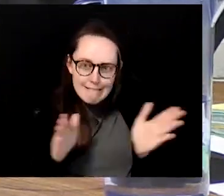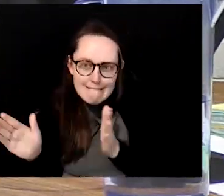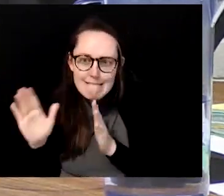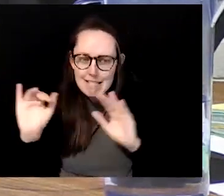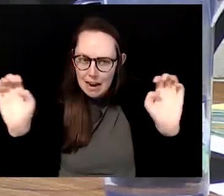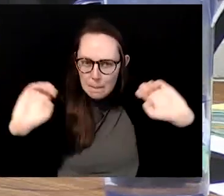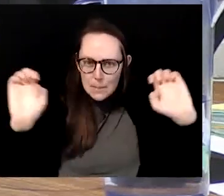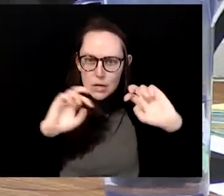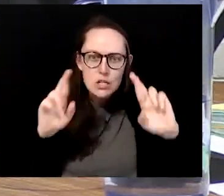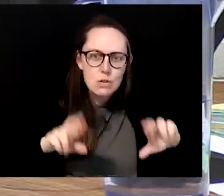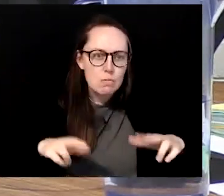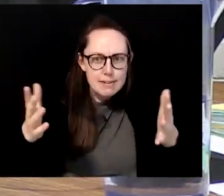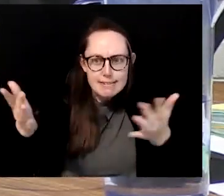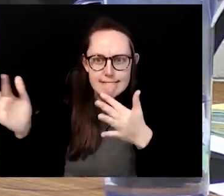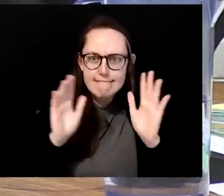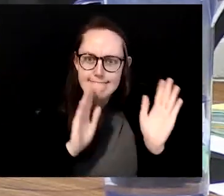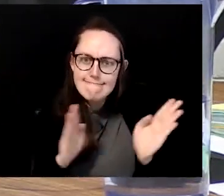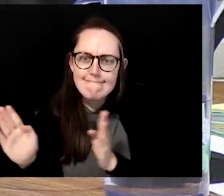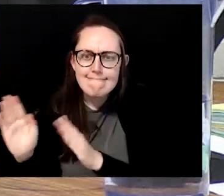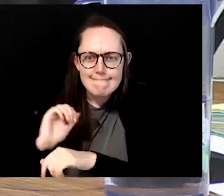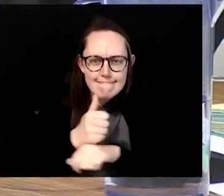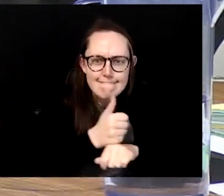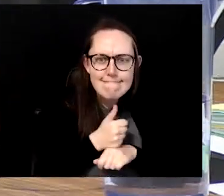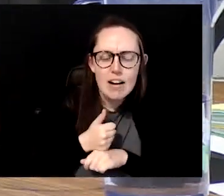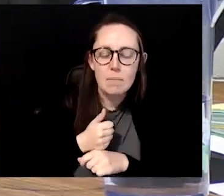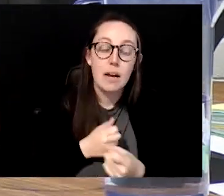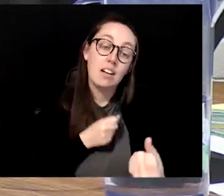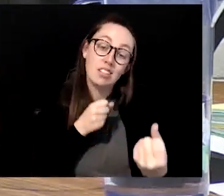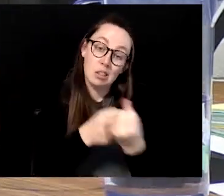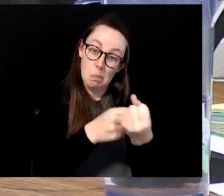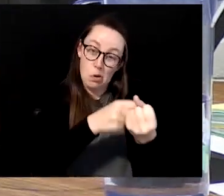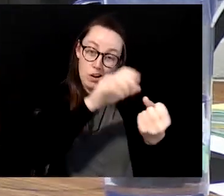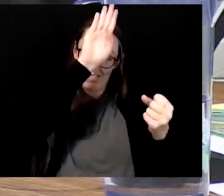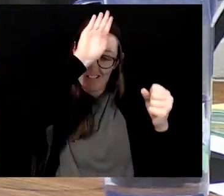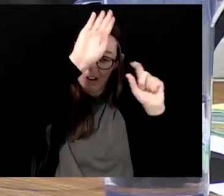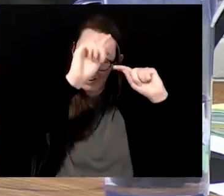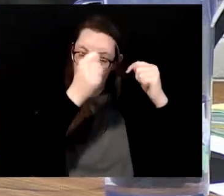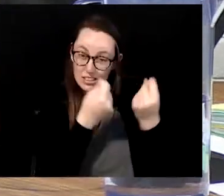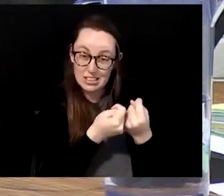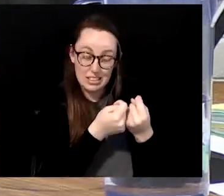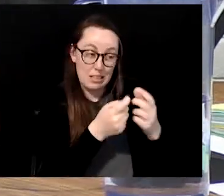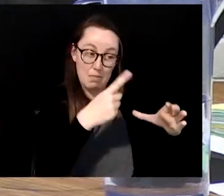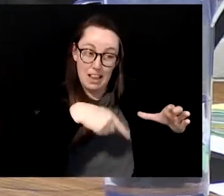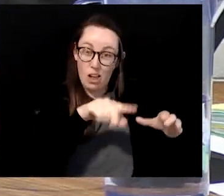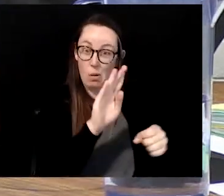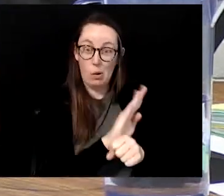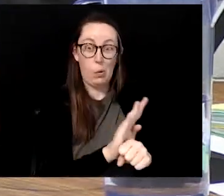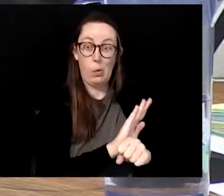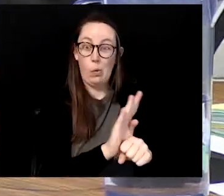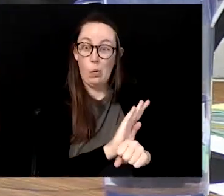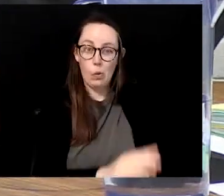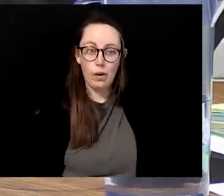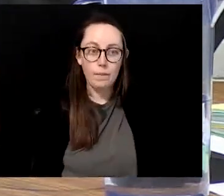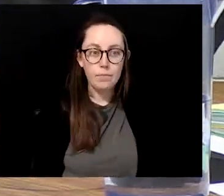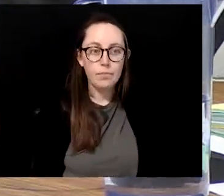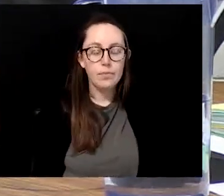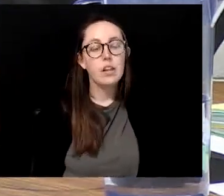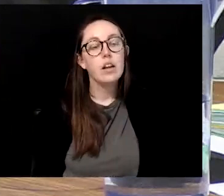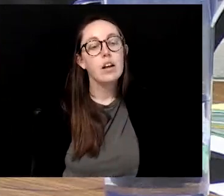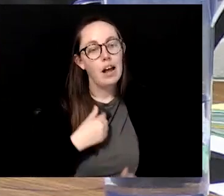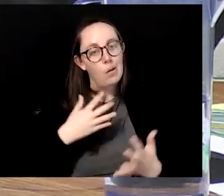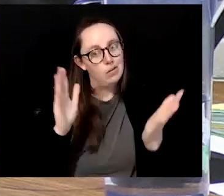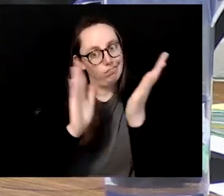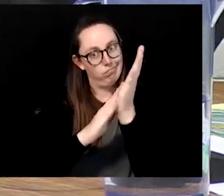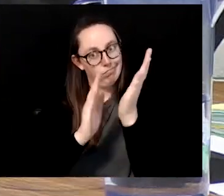team of firefighters who were kept very busy throughout the storm I really have to call out Carol a lot though